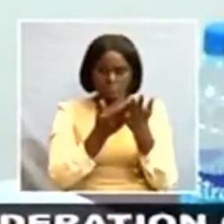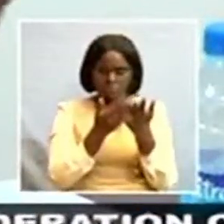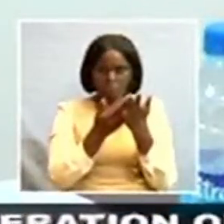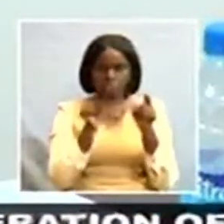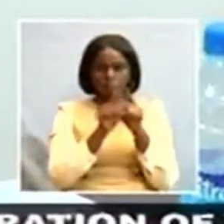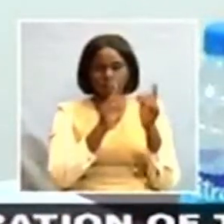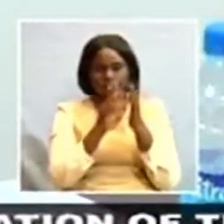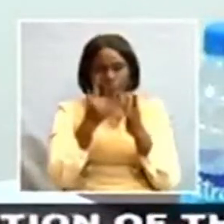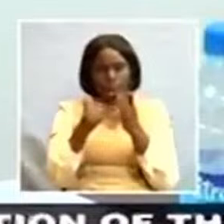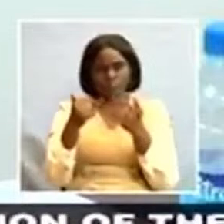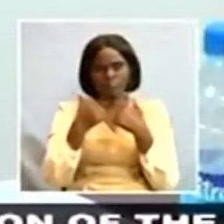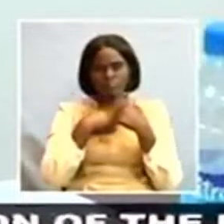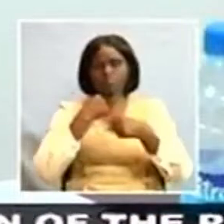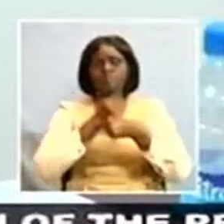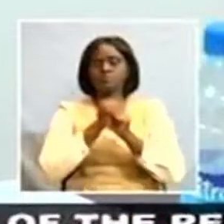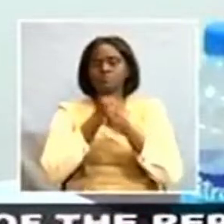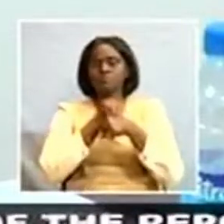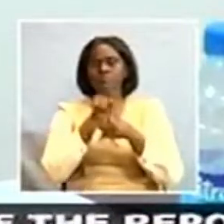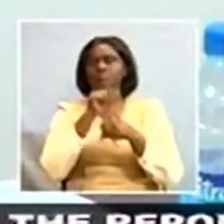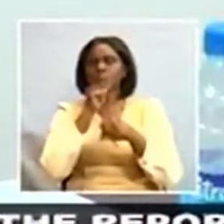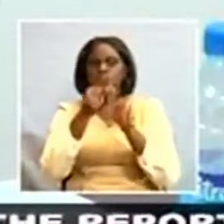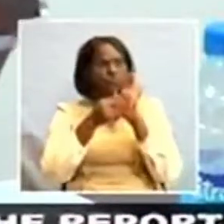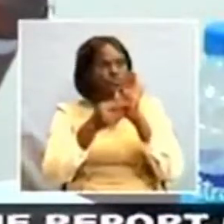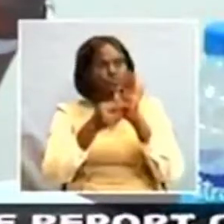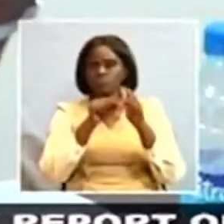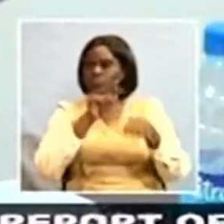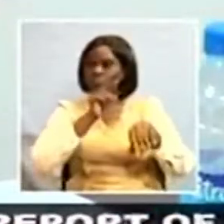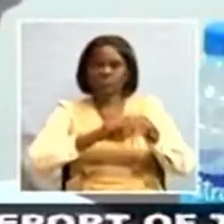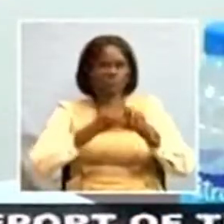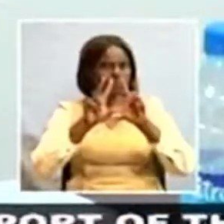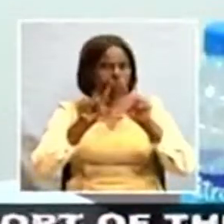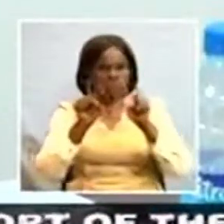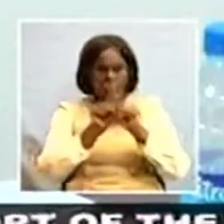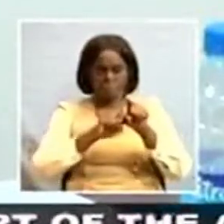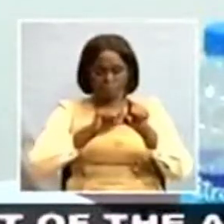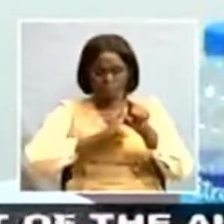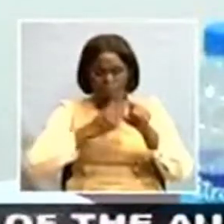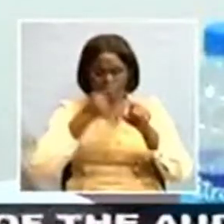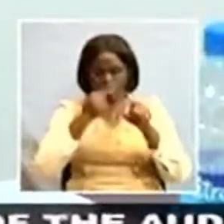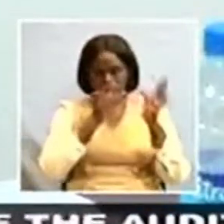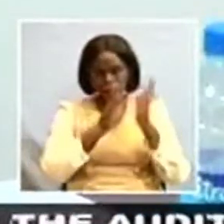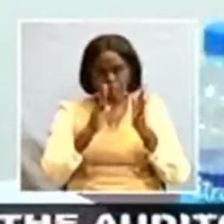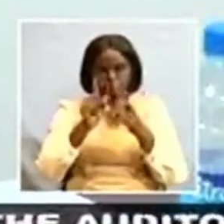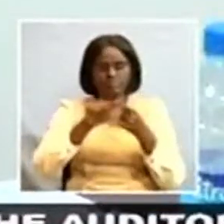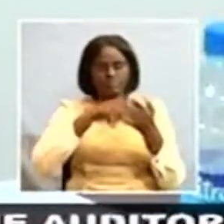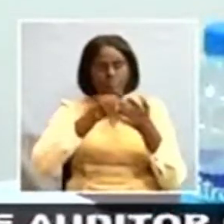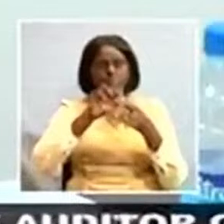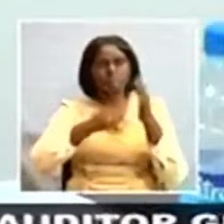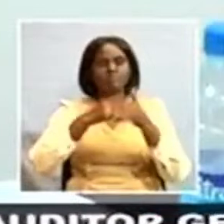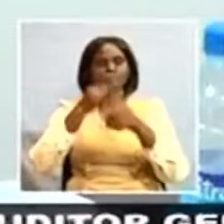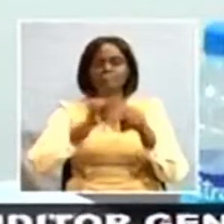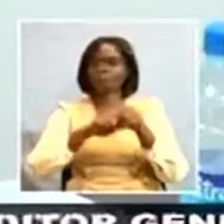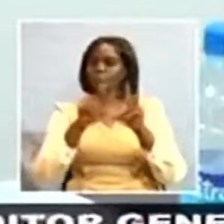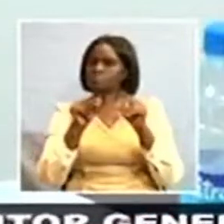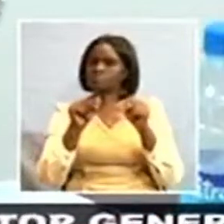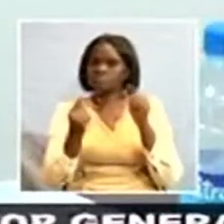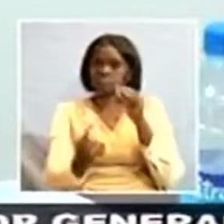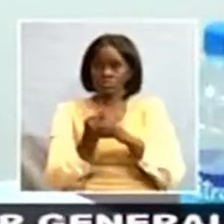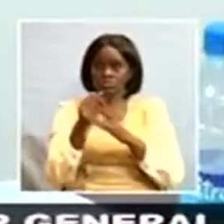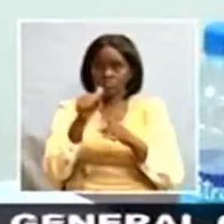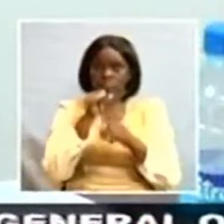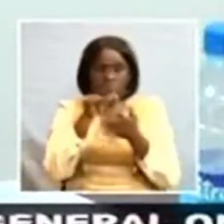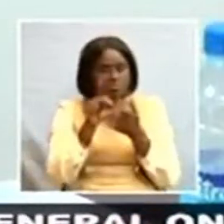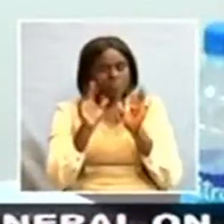the plan that you've produced. You don't produce a plan and say we intend to pay so much next month. Next month comes, you don't